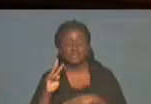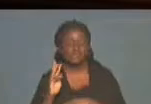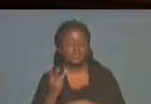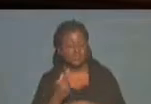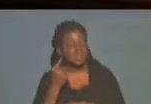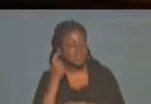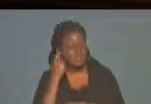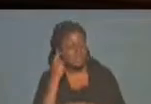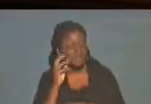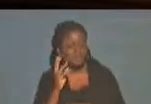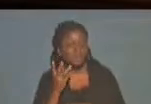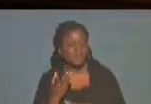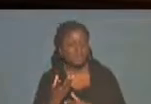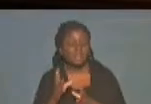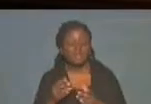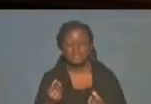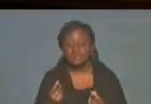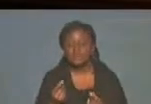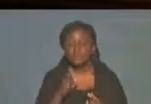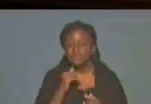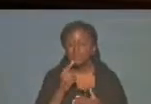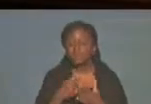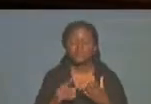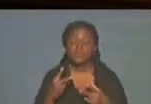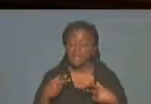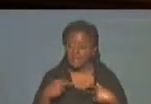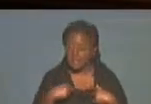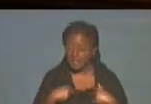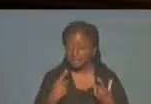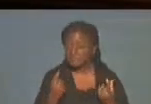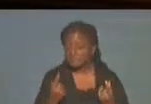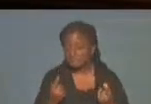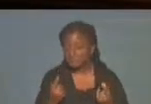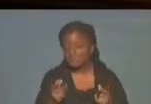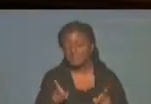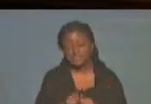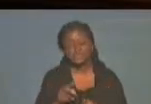do by what we have been doing, as we have